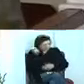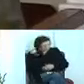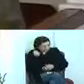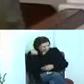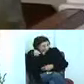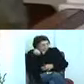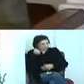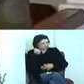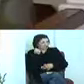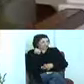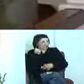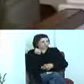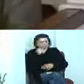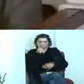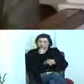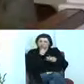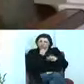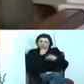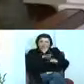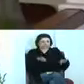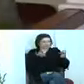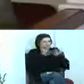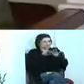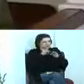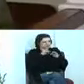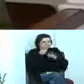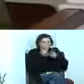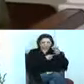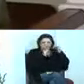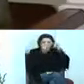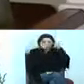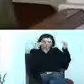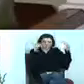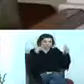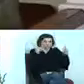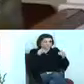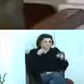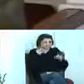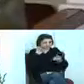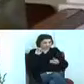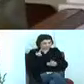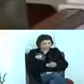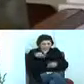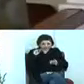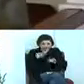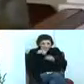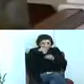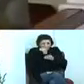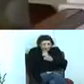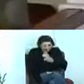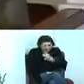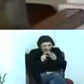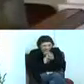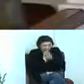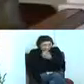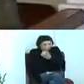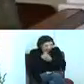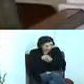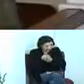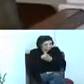it doesn't matter what level we are on in life, the seed that we plant and carry in